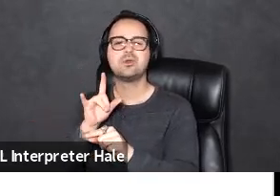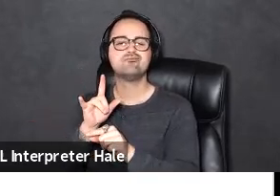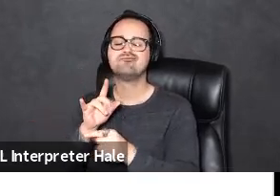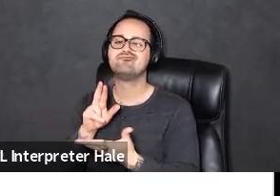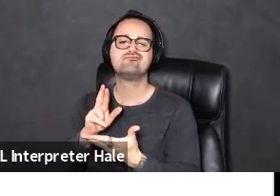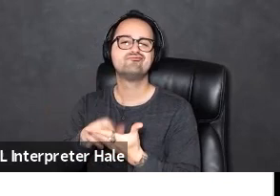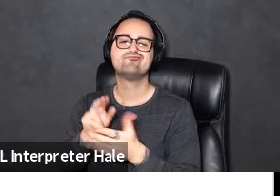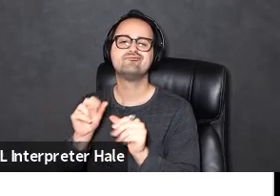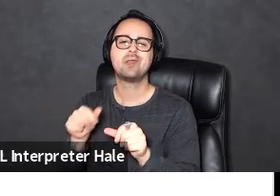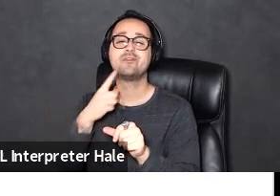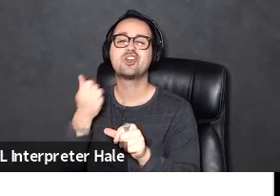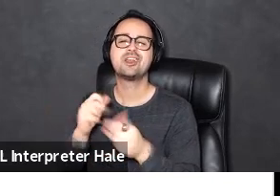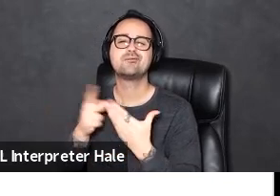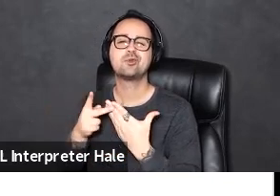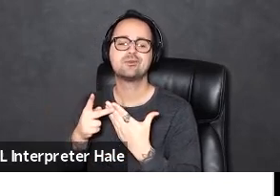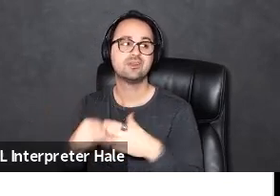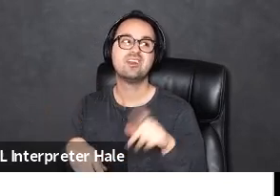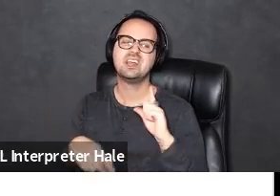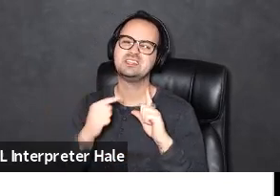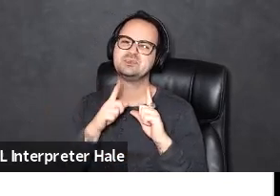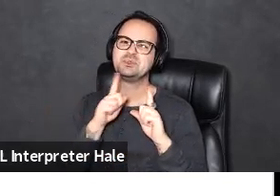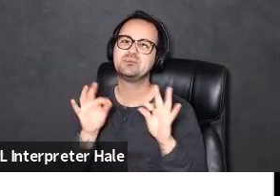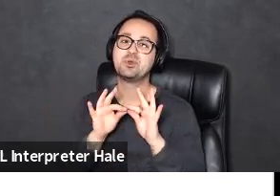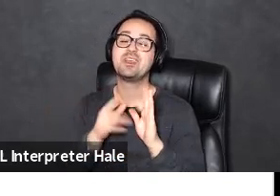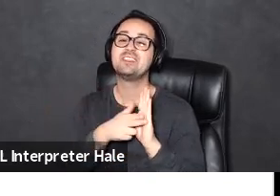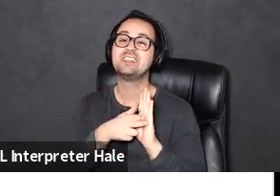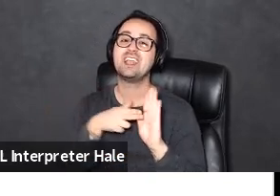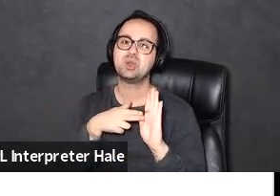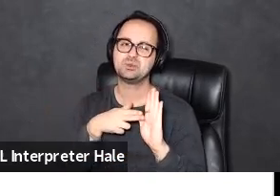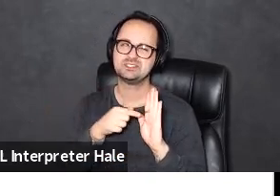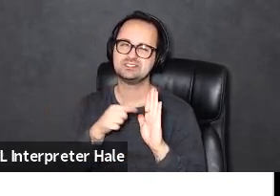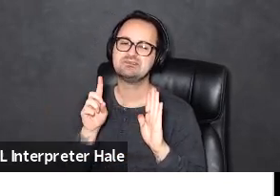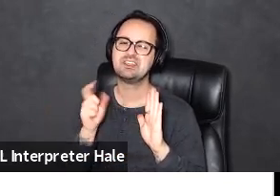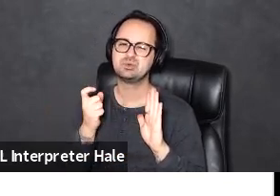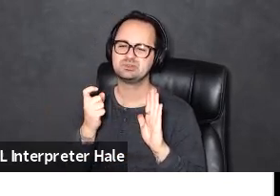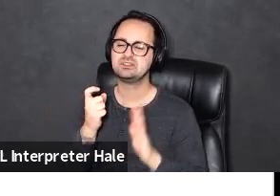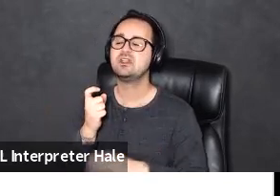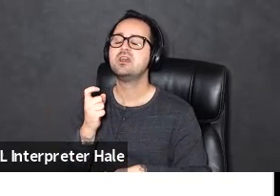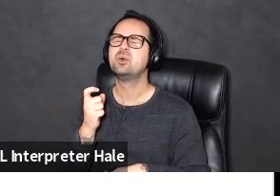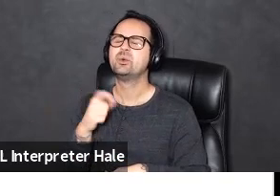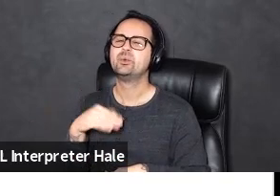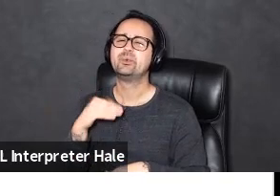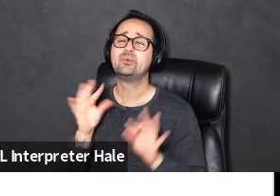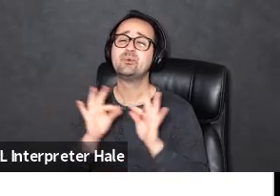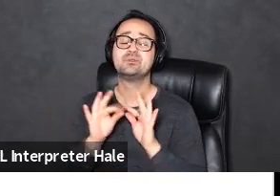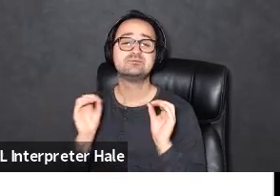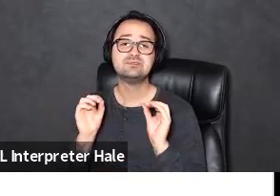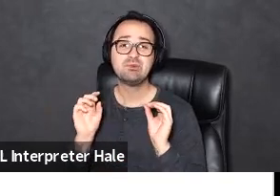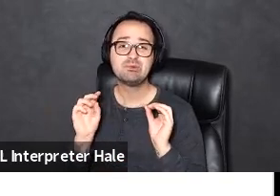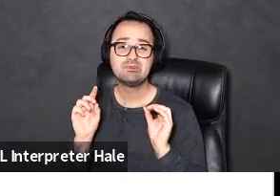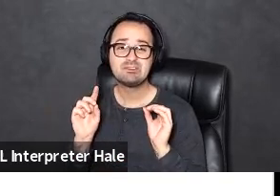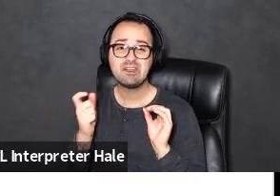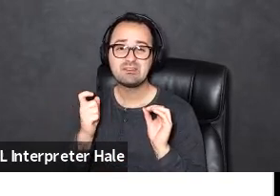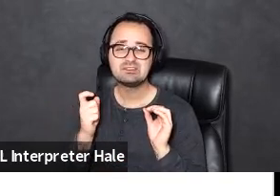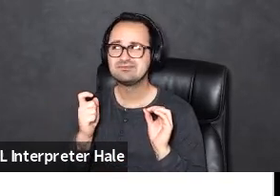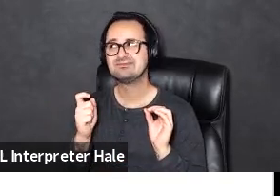programs ultimately. Yeah, that's a big part of it, is getting a diagnosis in the first place. Very important. You know, without the diagnosis, you don't really get a